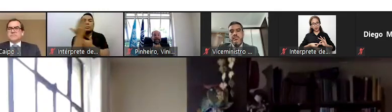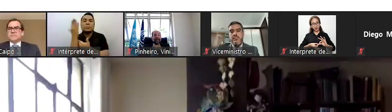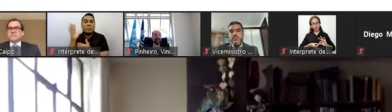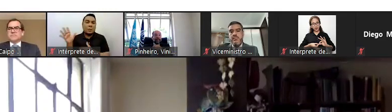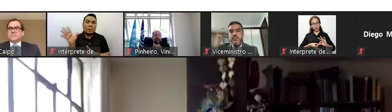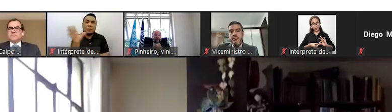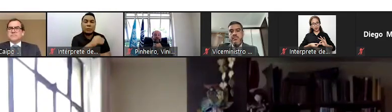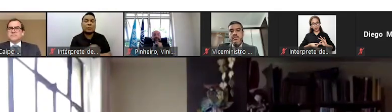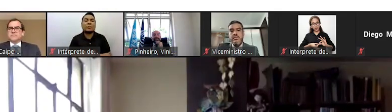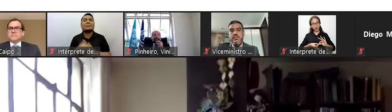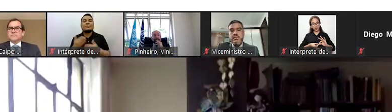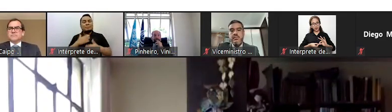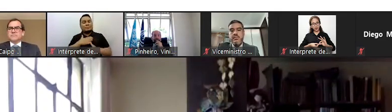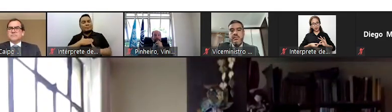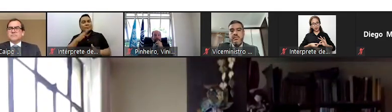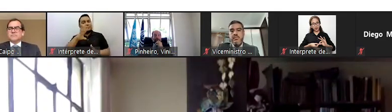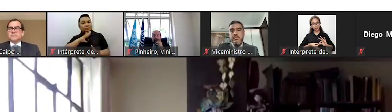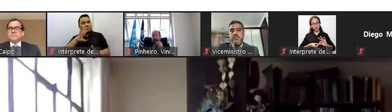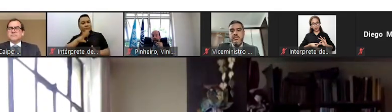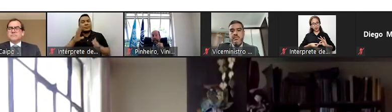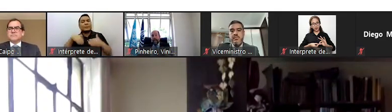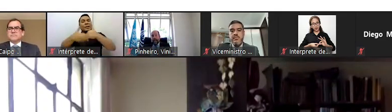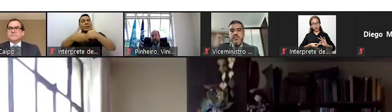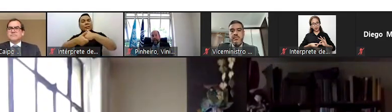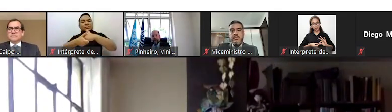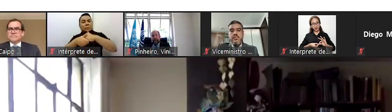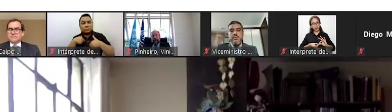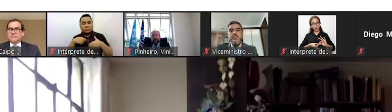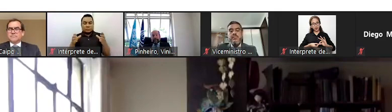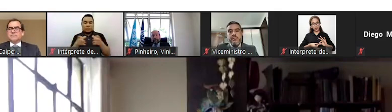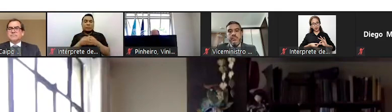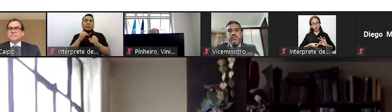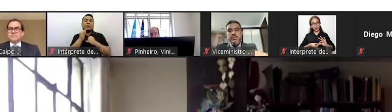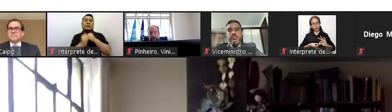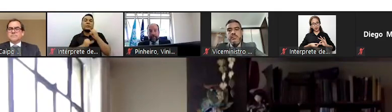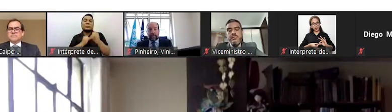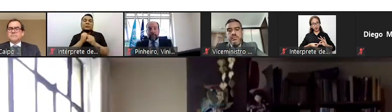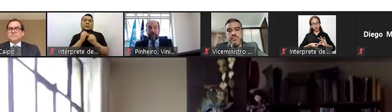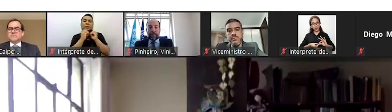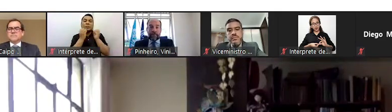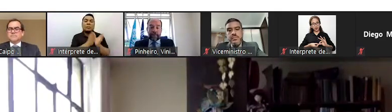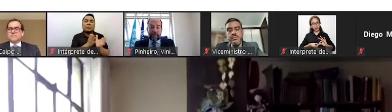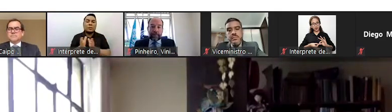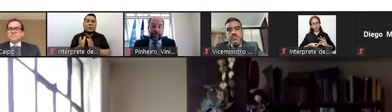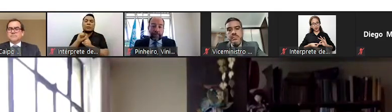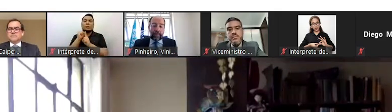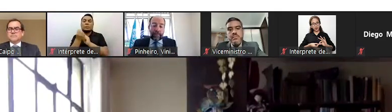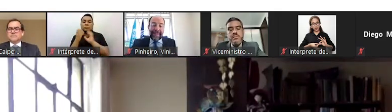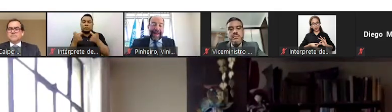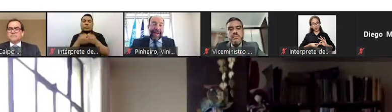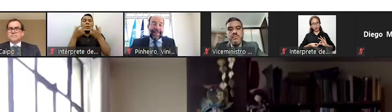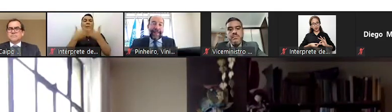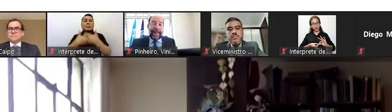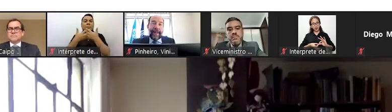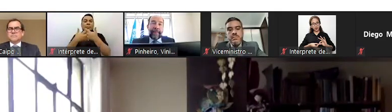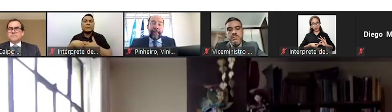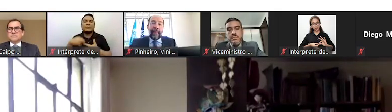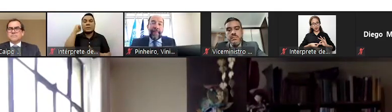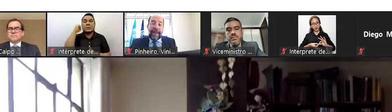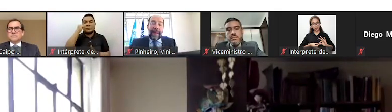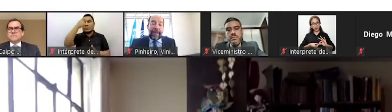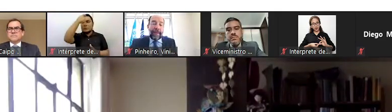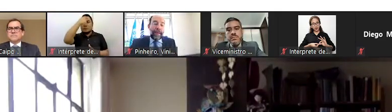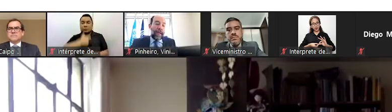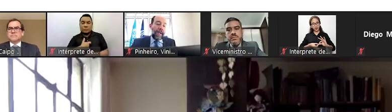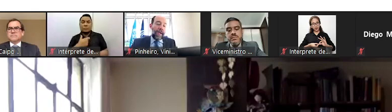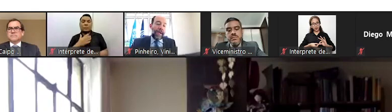good morning everyone warm greetings from the platform of civil societies on business